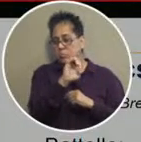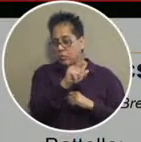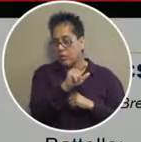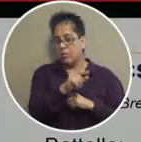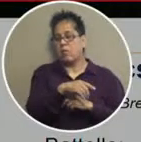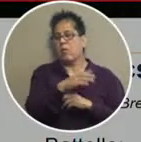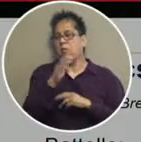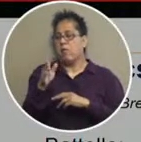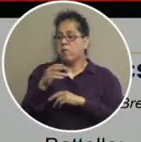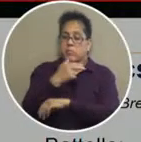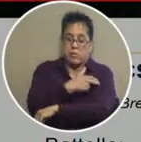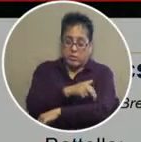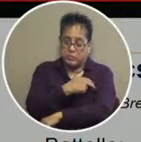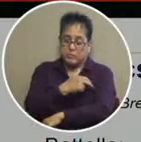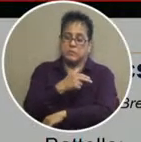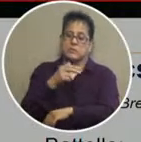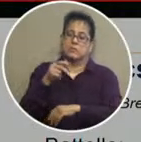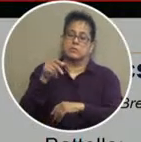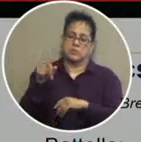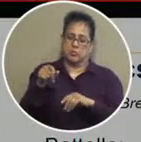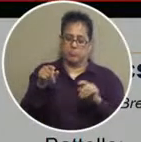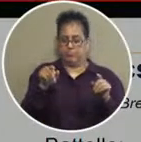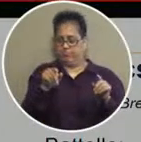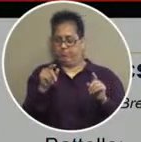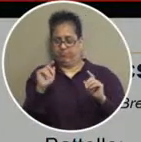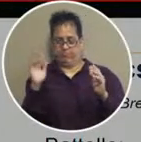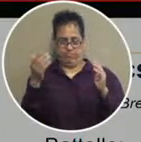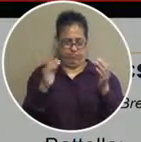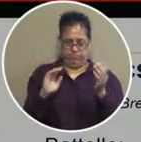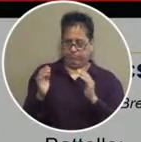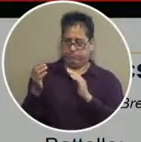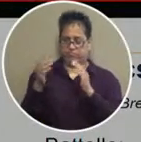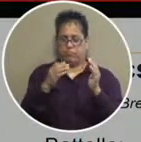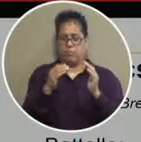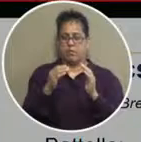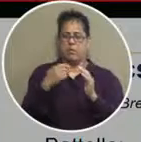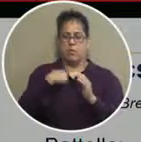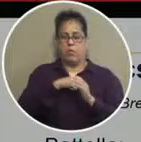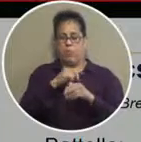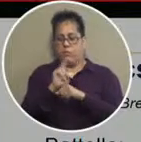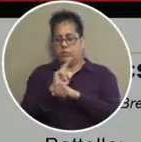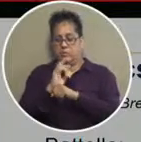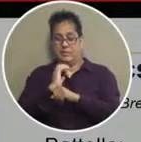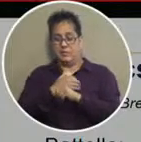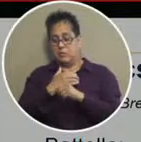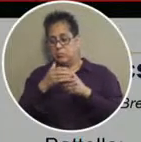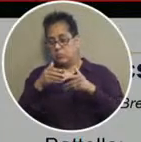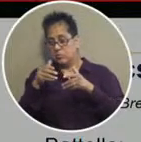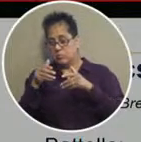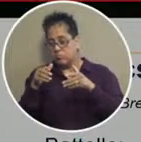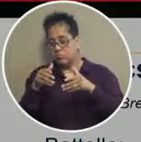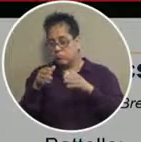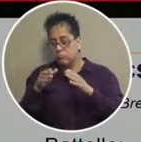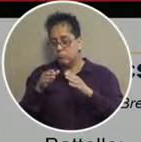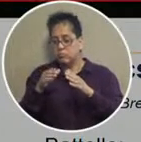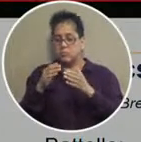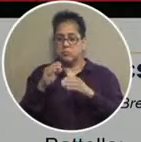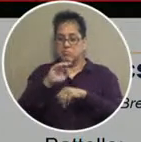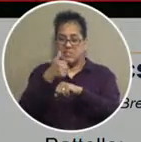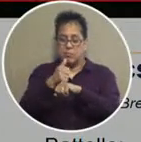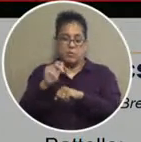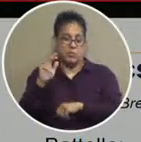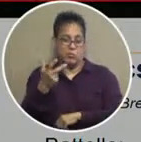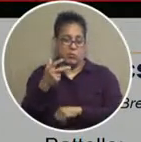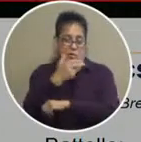that the hospitals have to make those decisions on, should we be spending our energy to open up a surge hospital, or should we be